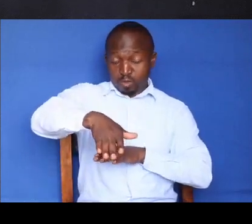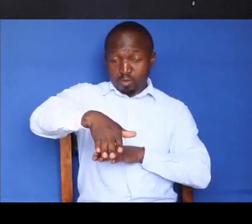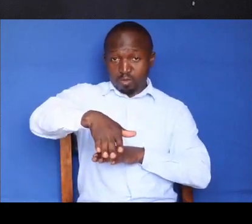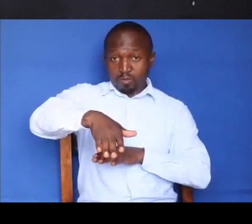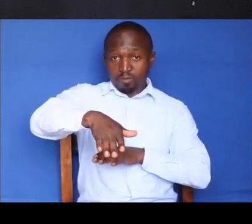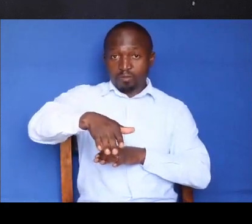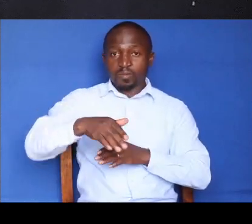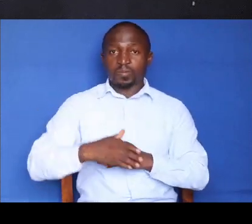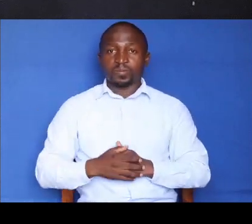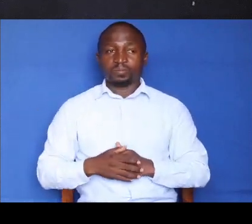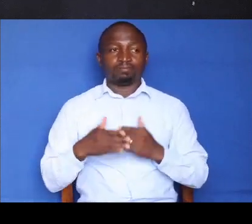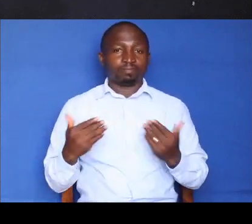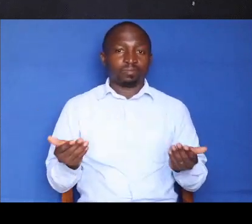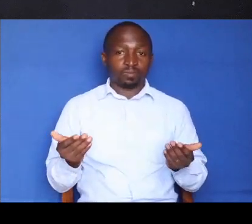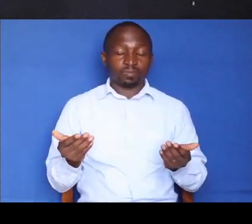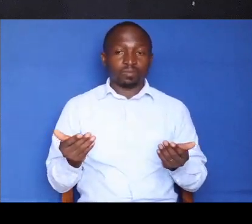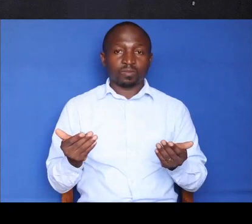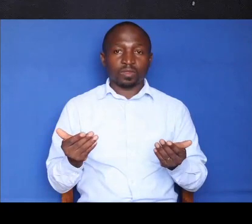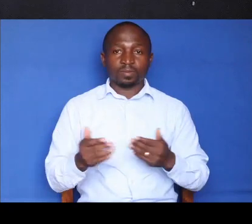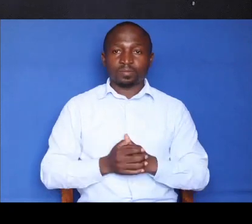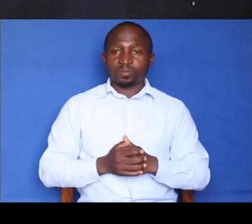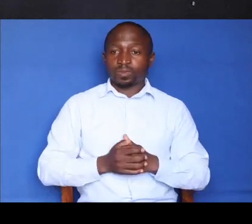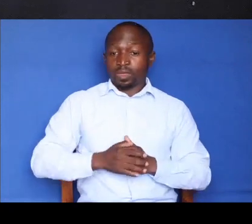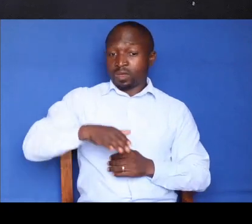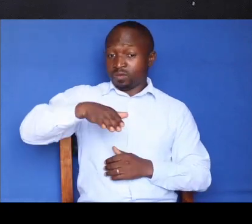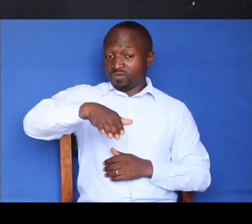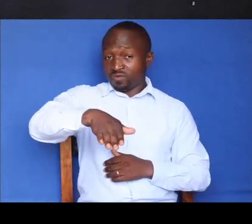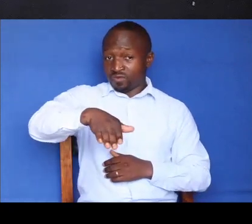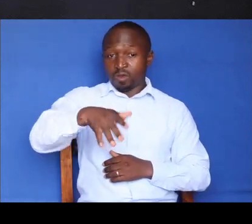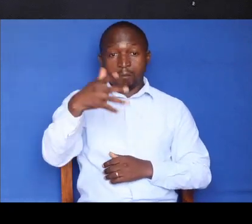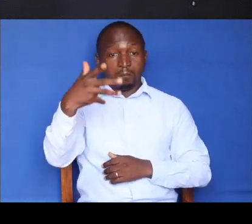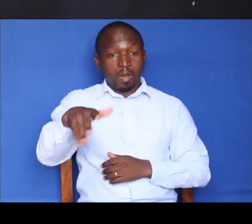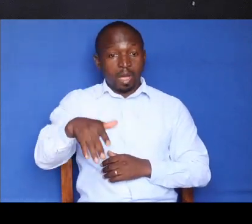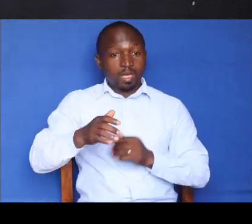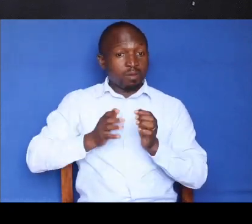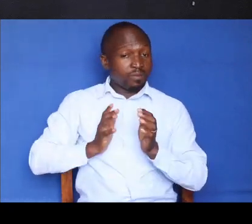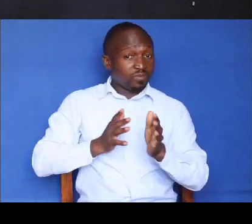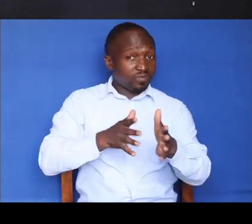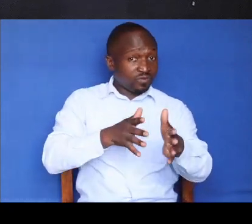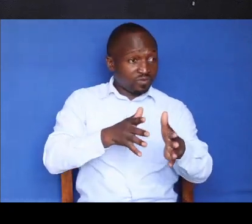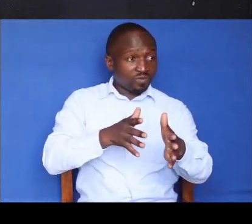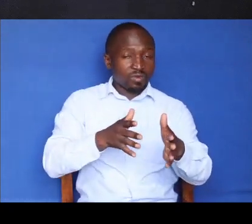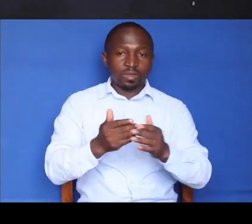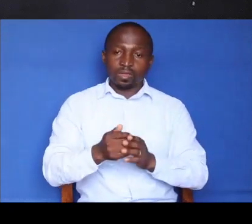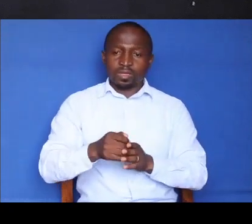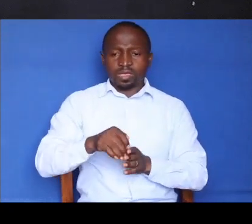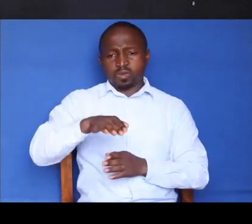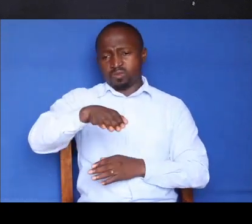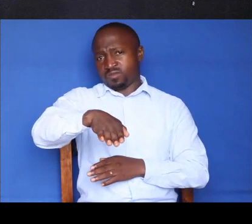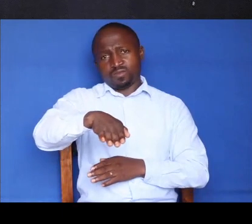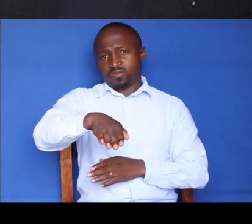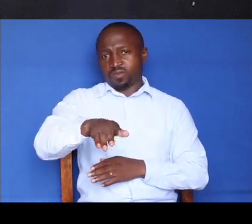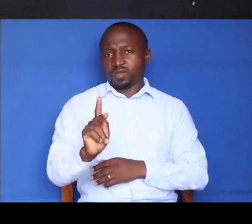In the lower course, the gradient of water flow is more gentle, but it may